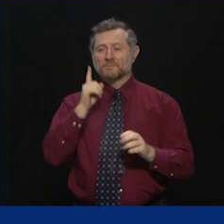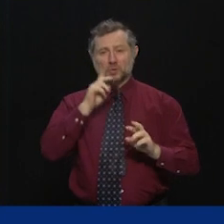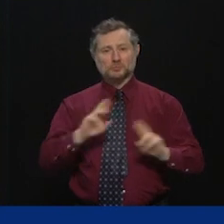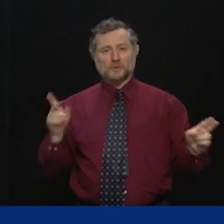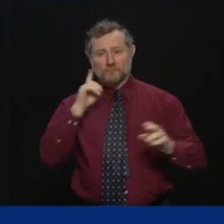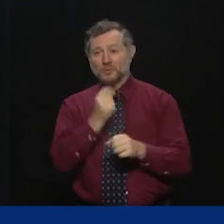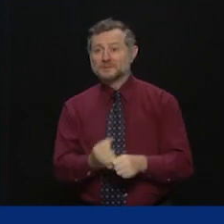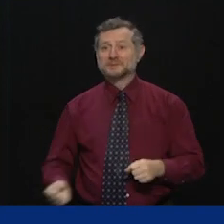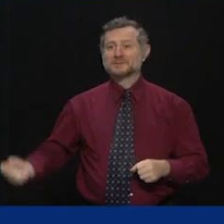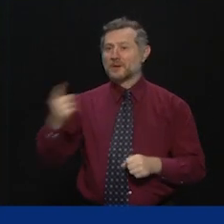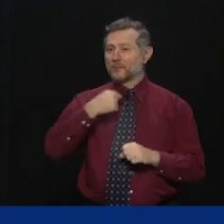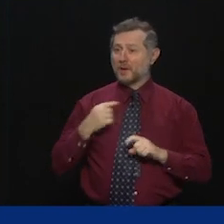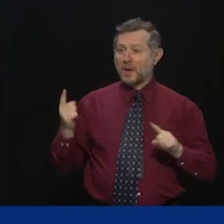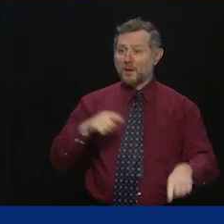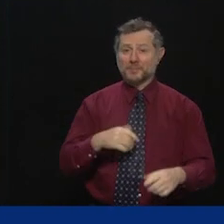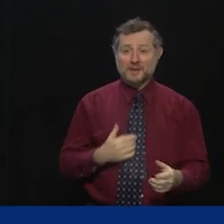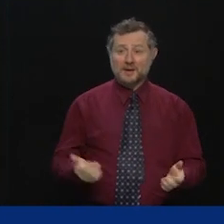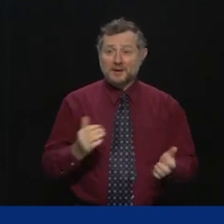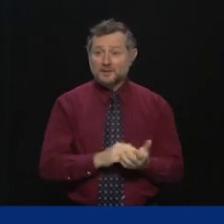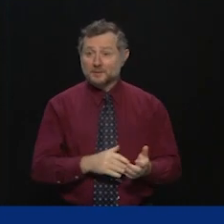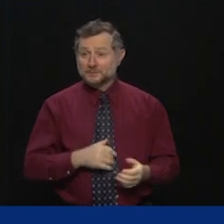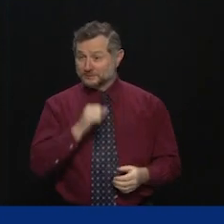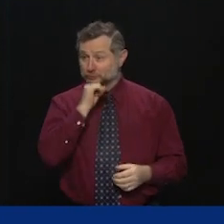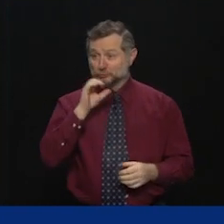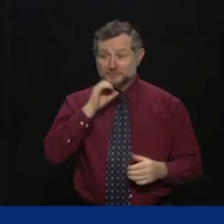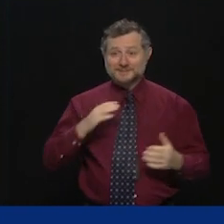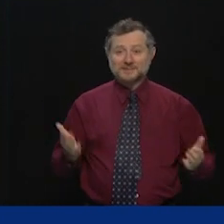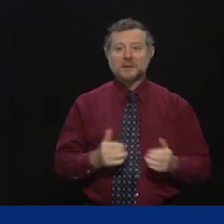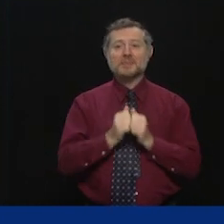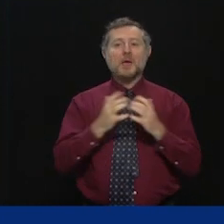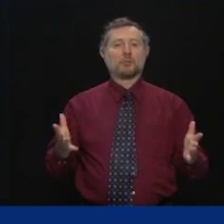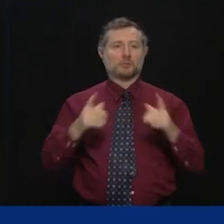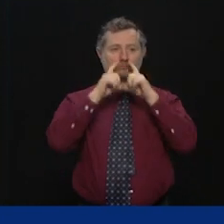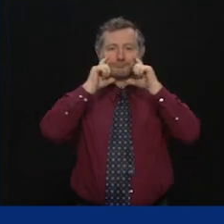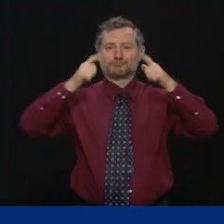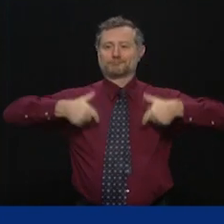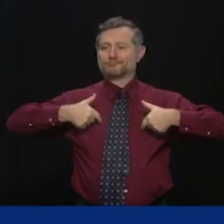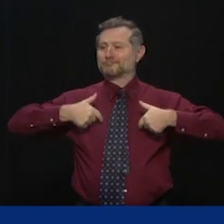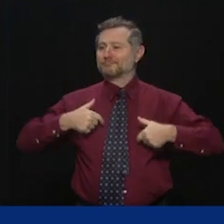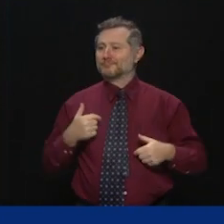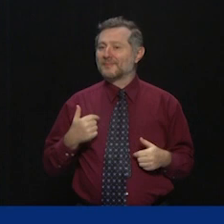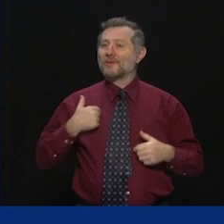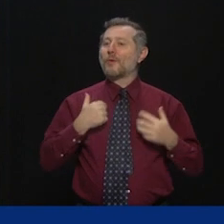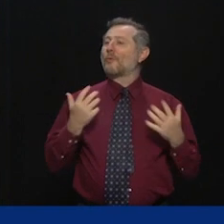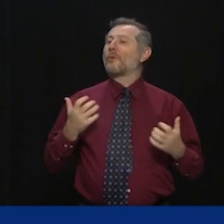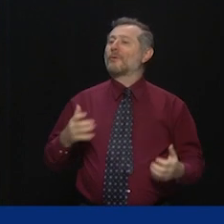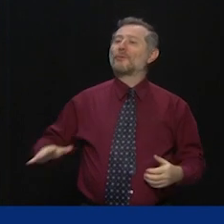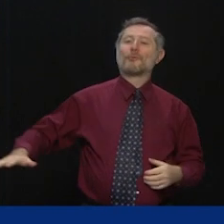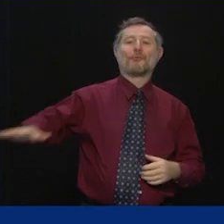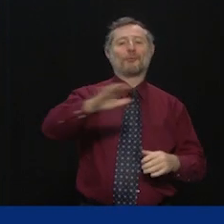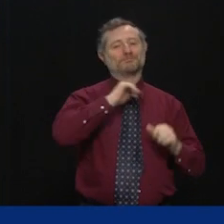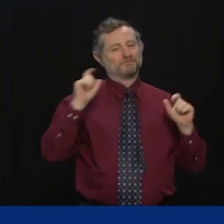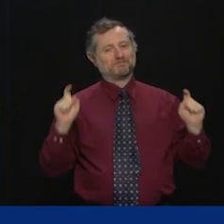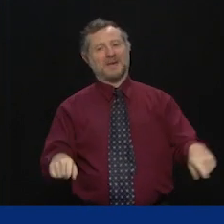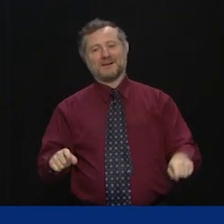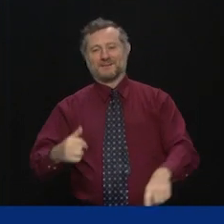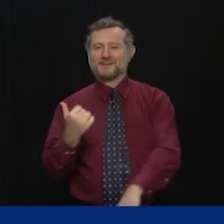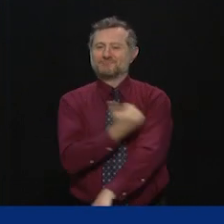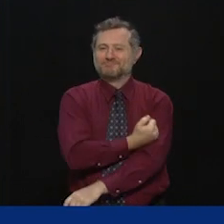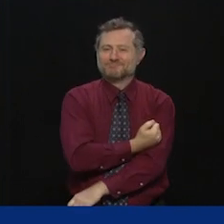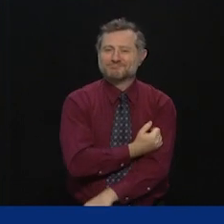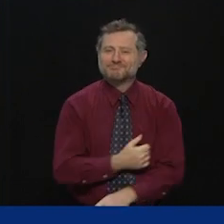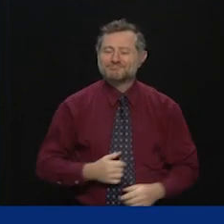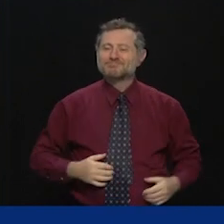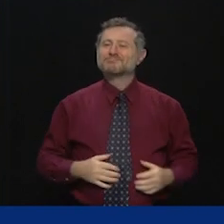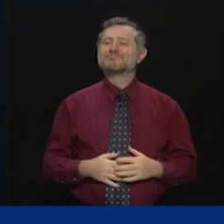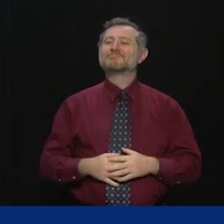senior center without masks, it's going to take all of us in a concerted effort to make sure that we get vaccinated. Again, I